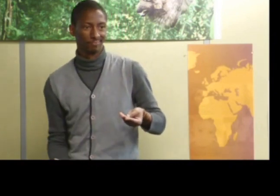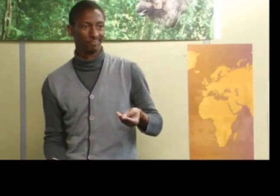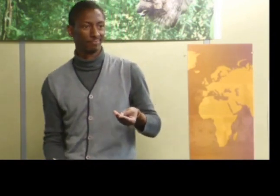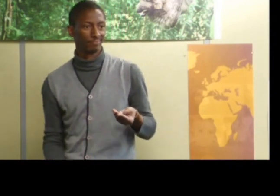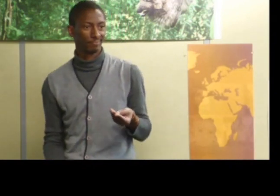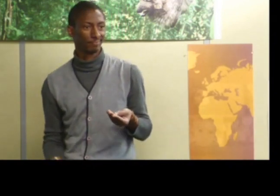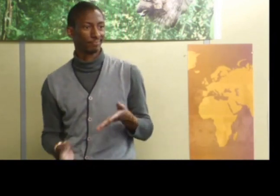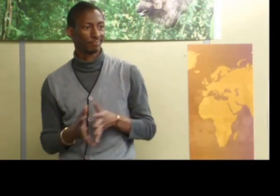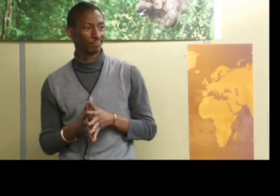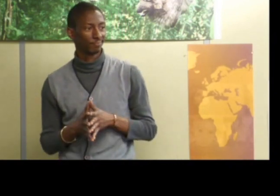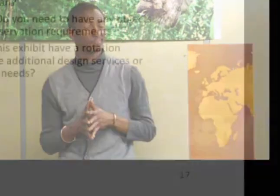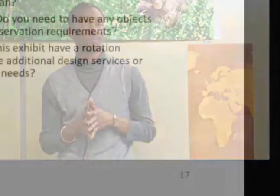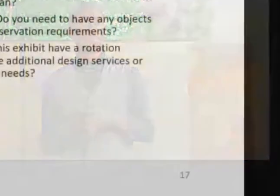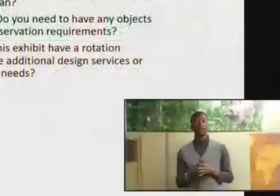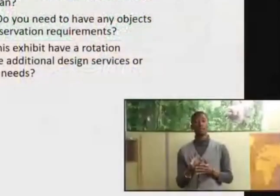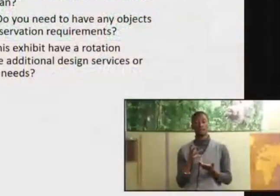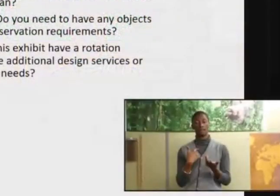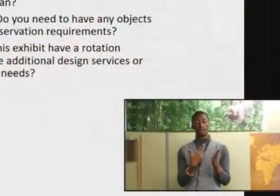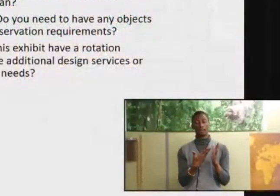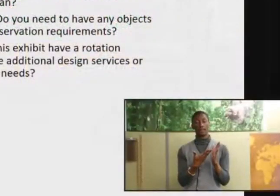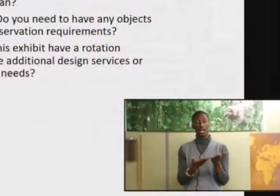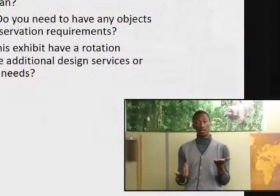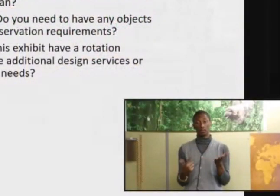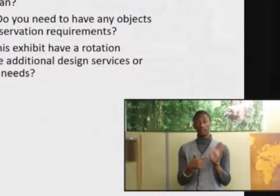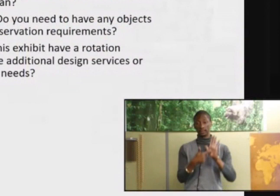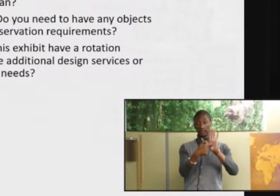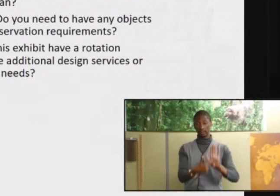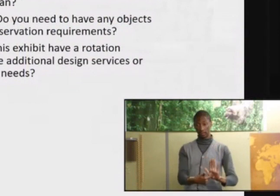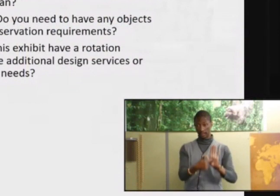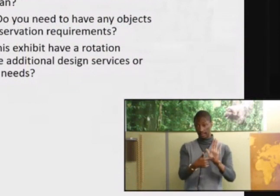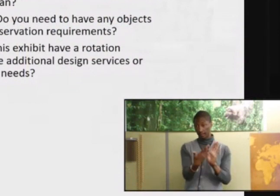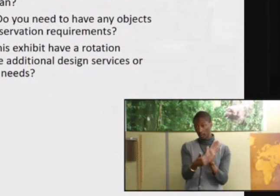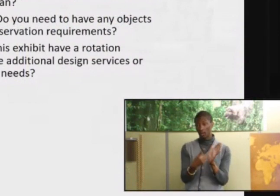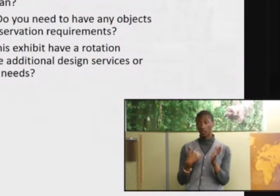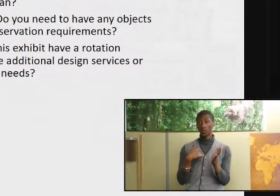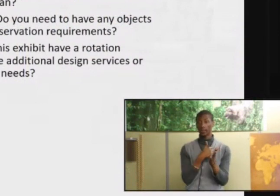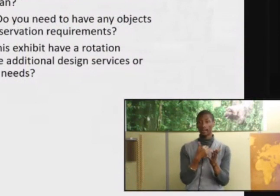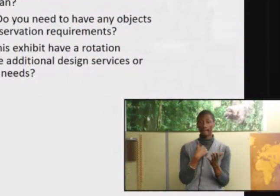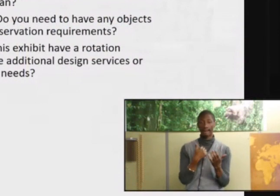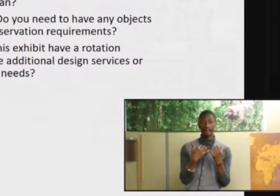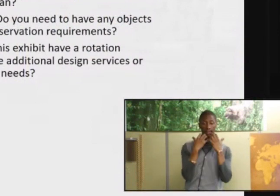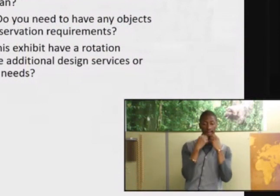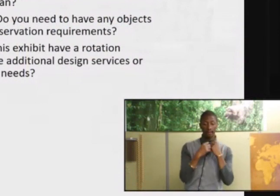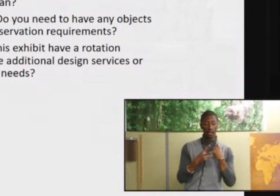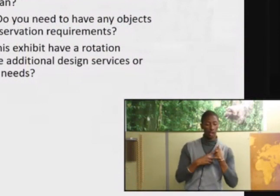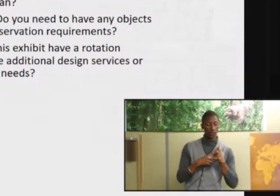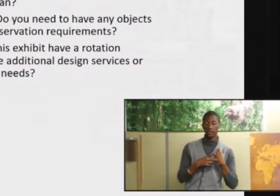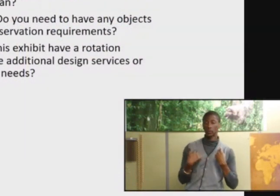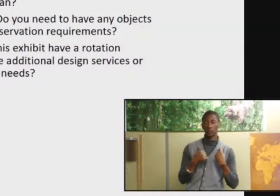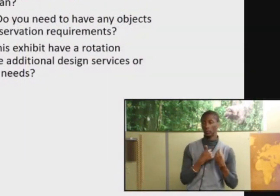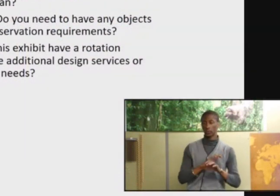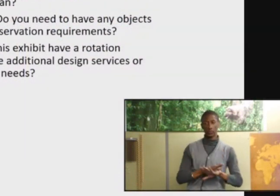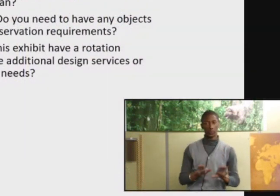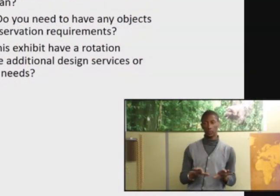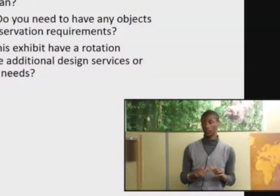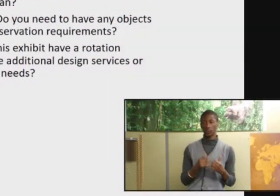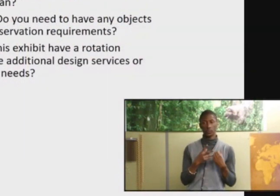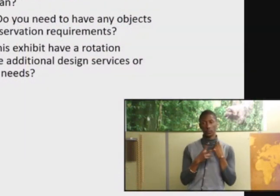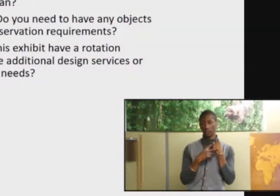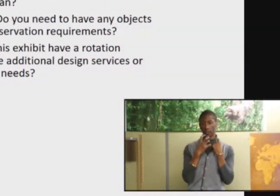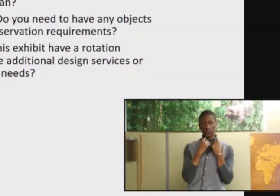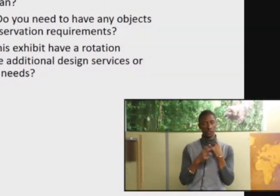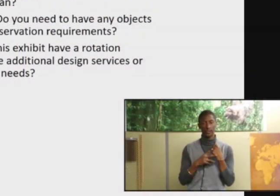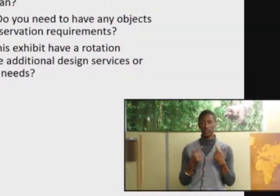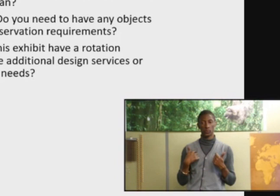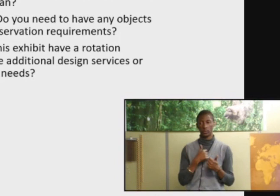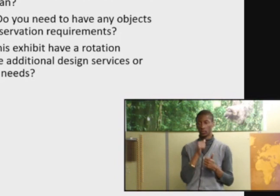On the object display section, we have conservation. We don't do conservation here. We don't have any conservators